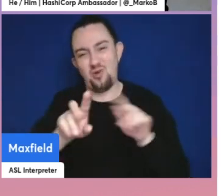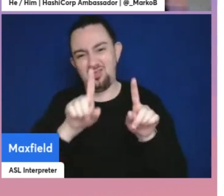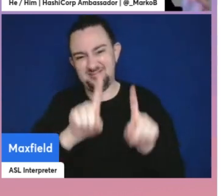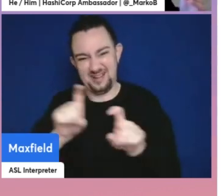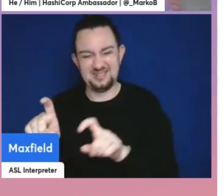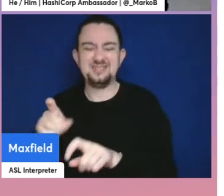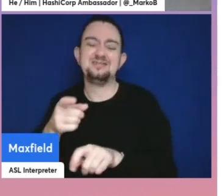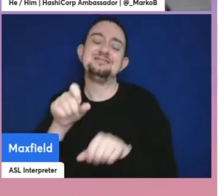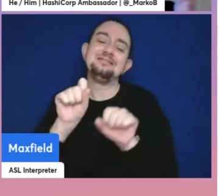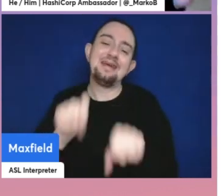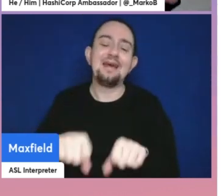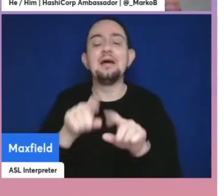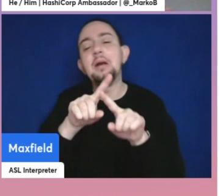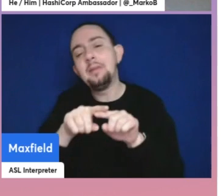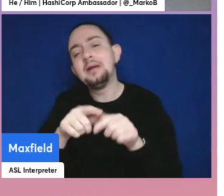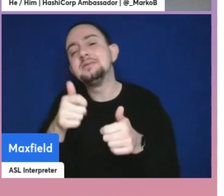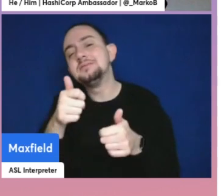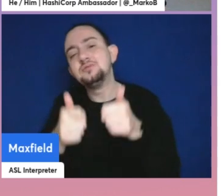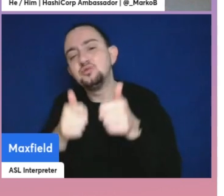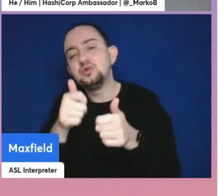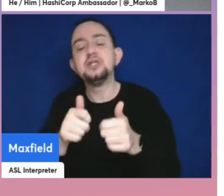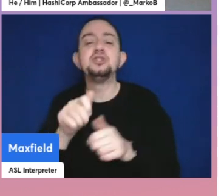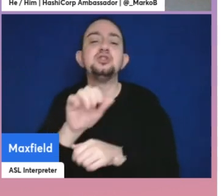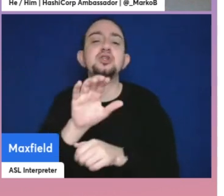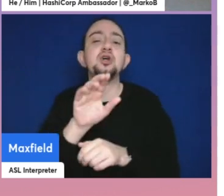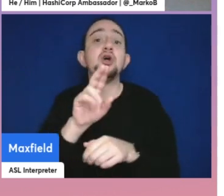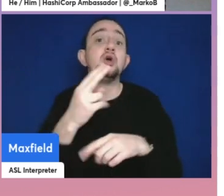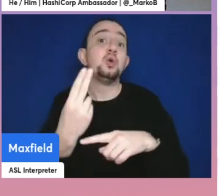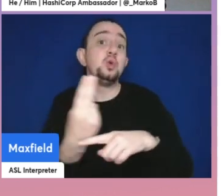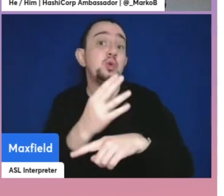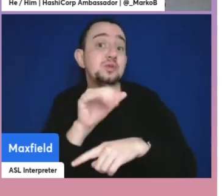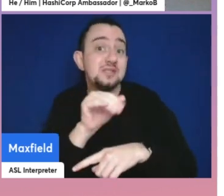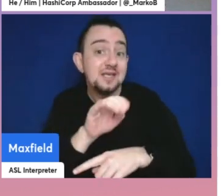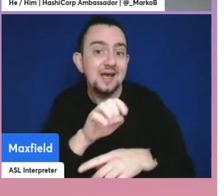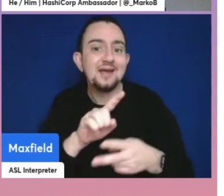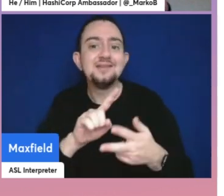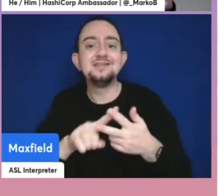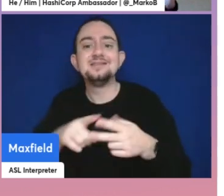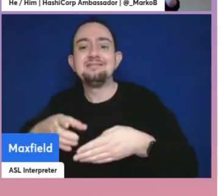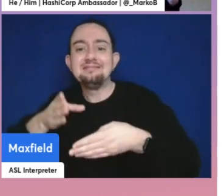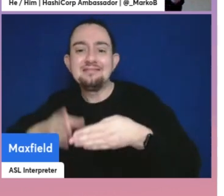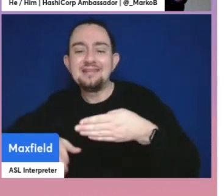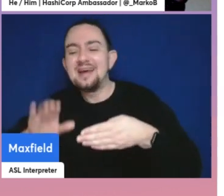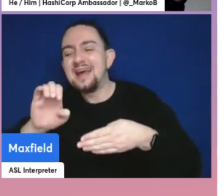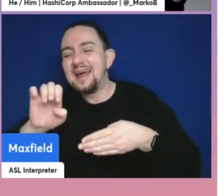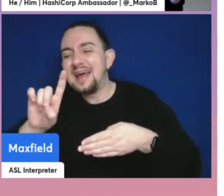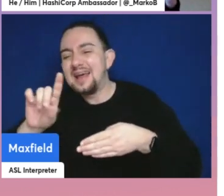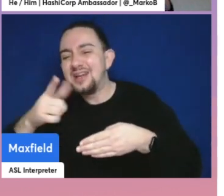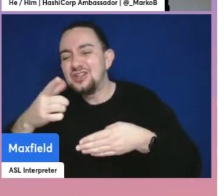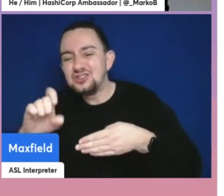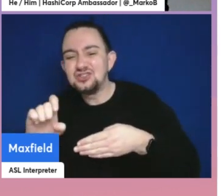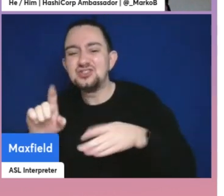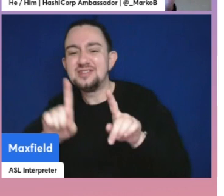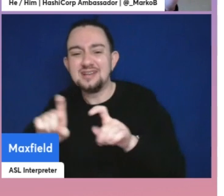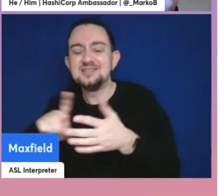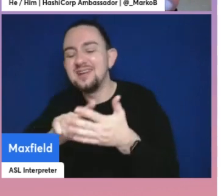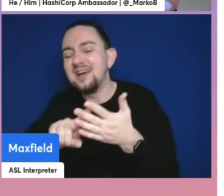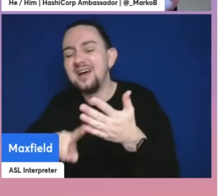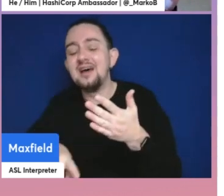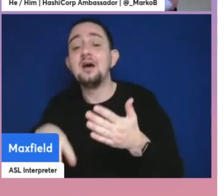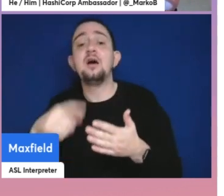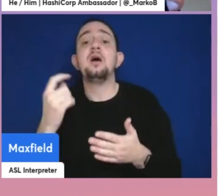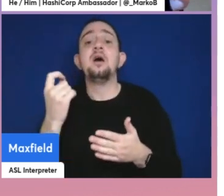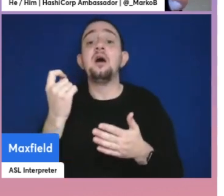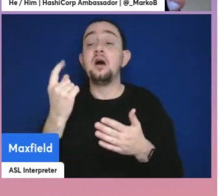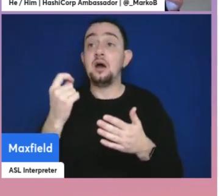use cases or edge cases that might not be captured by automatic testing. And like I said, in the pyramid, there is an interesting kind of a